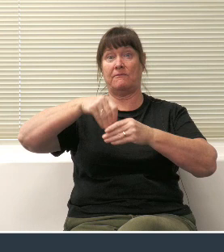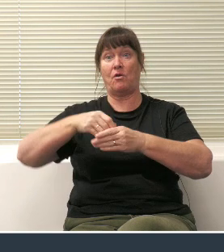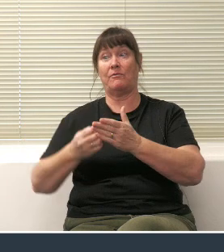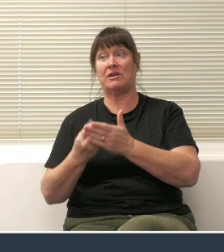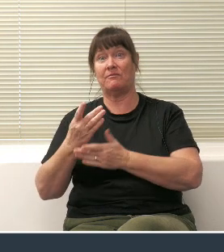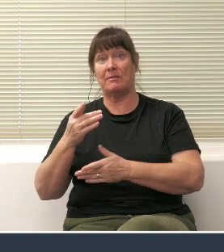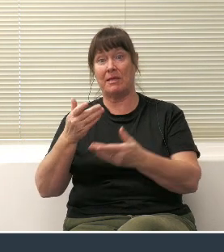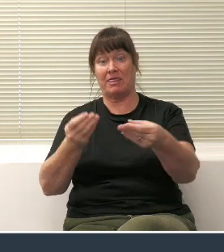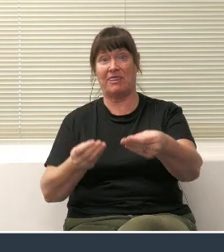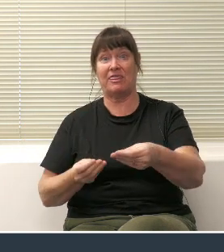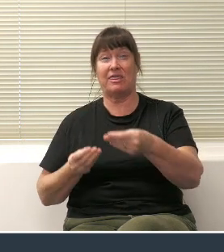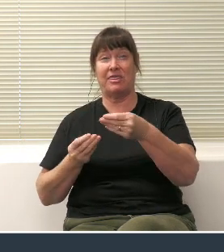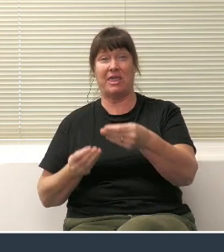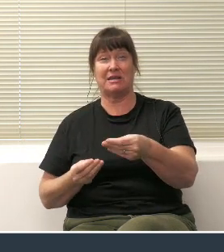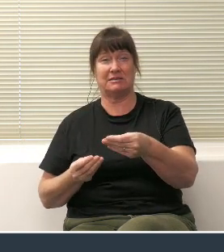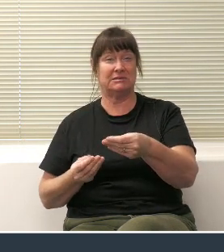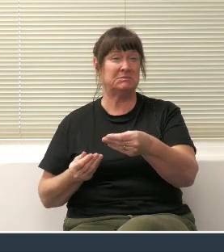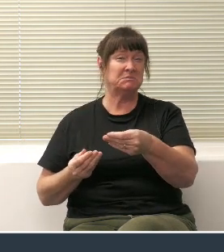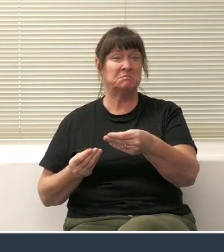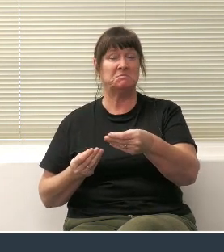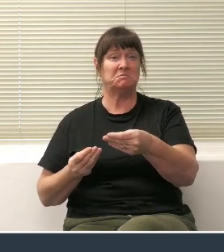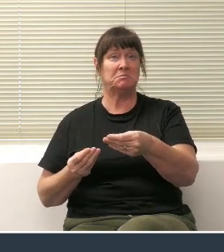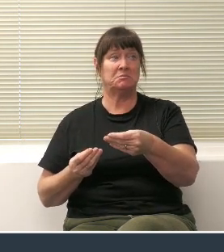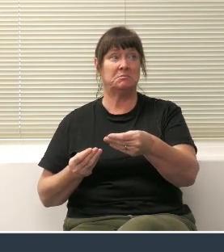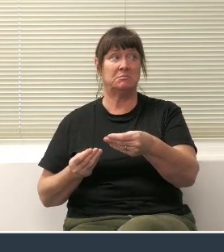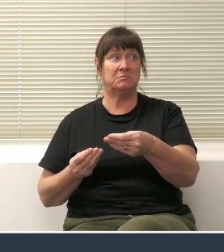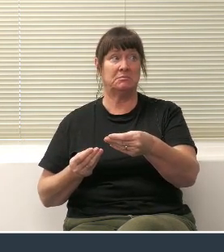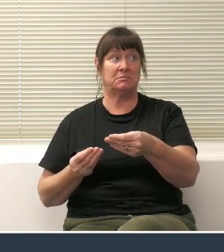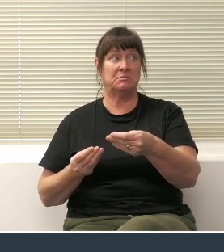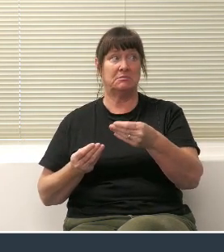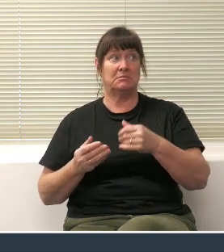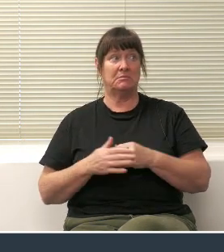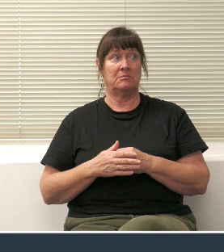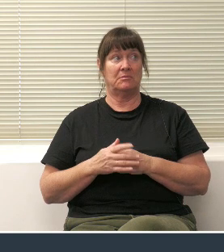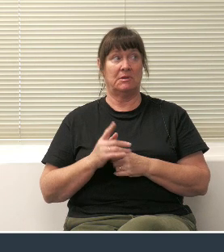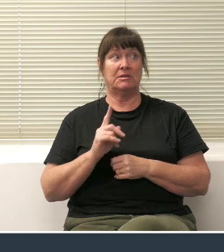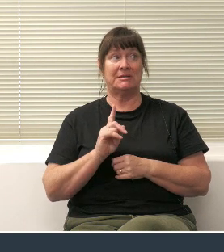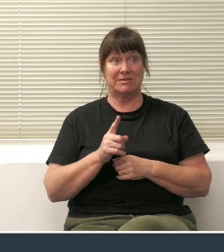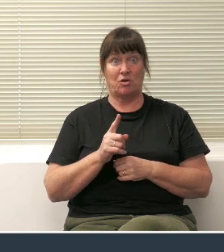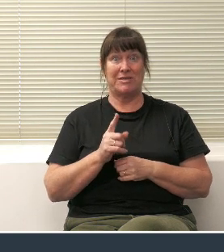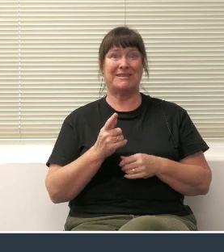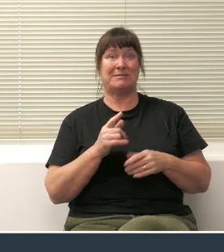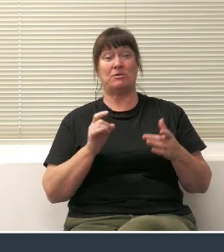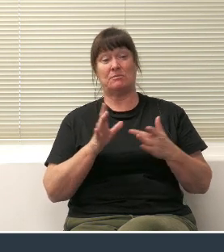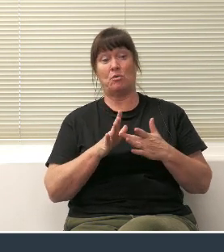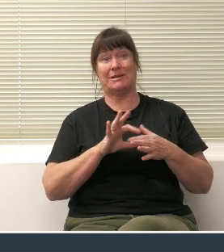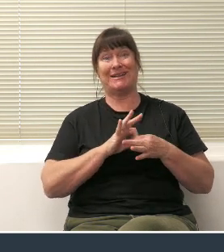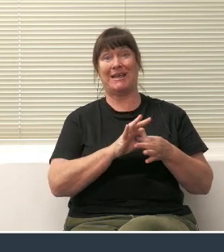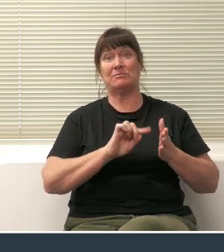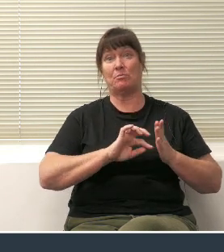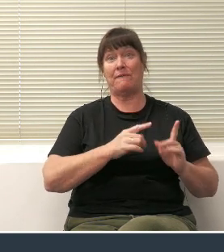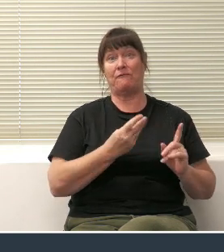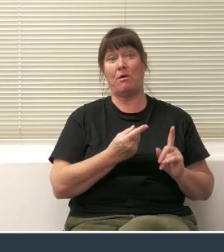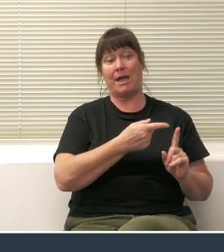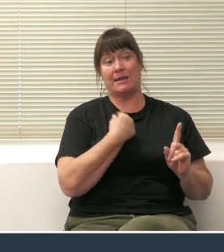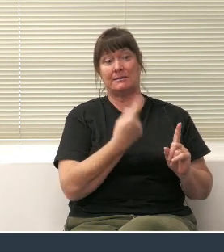that, because that would be I guess the next key engagement point for us. Oh,